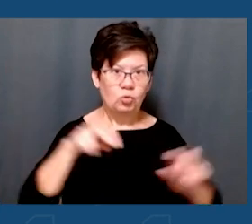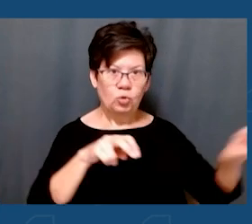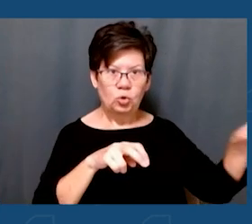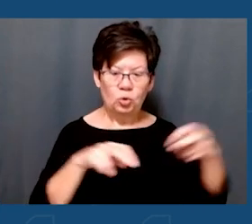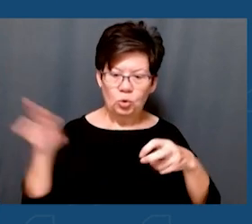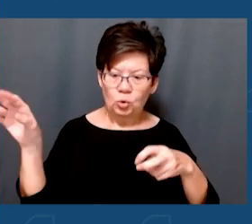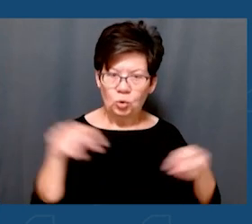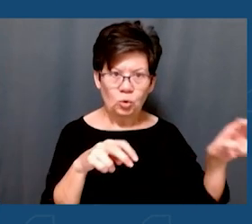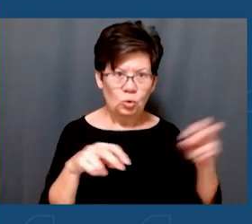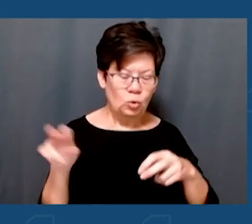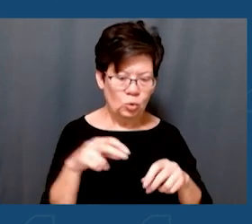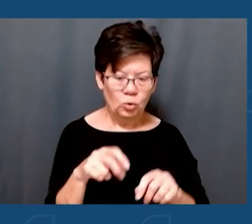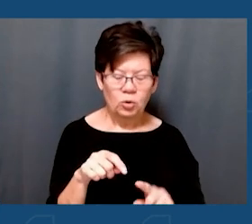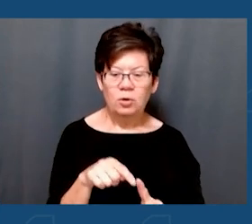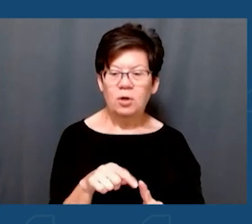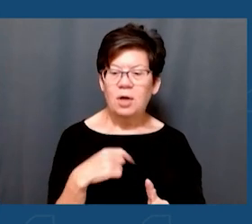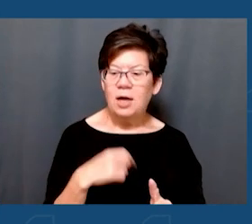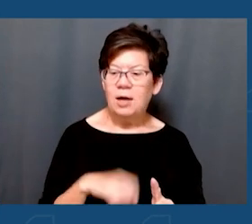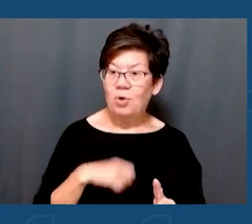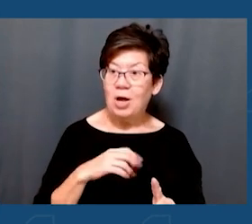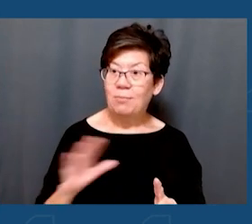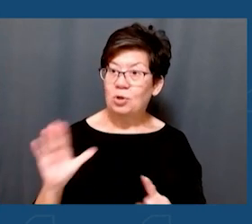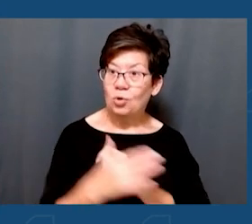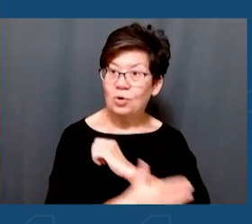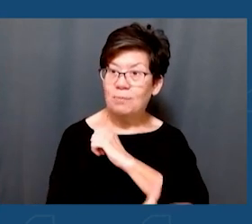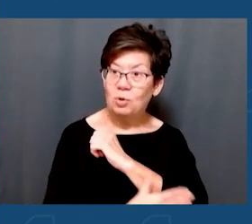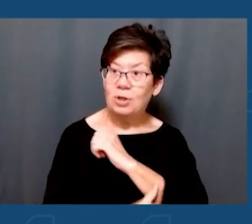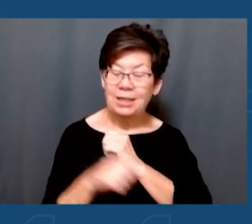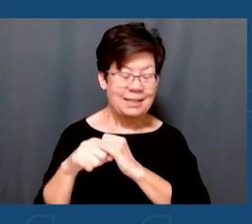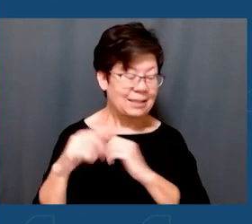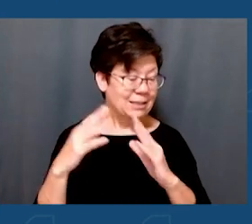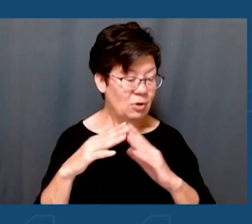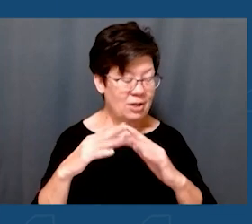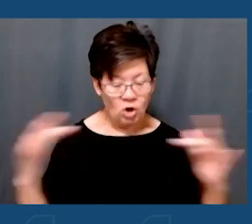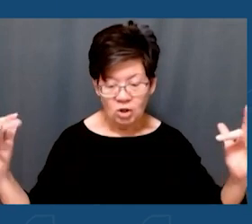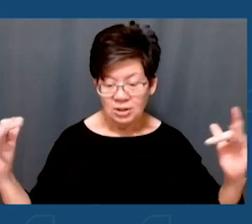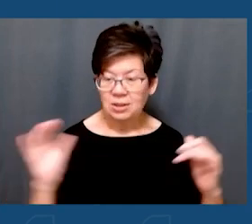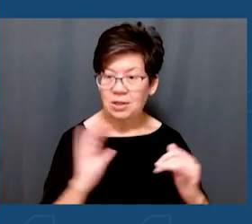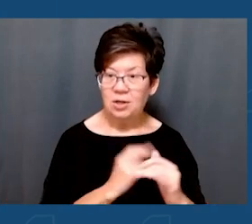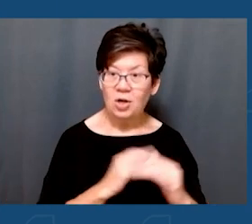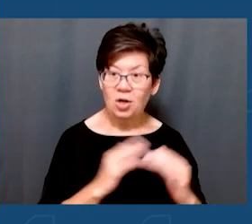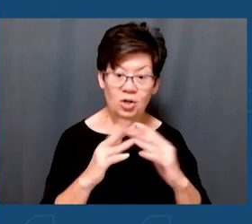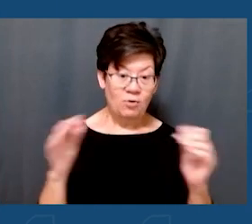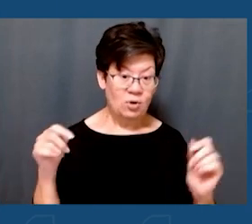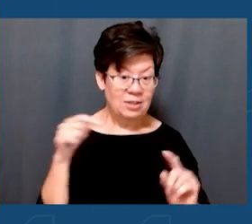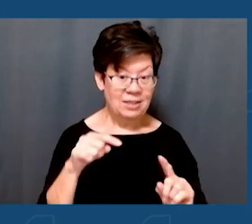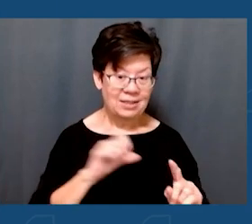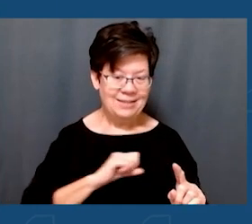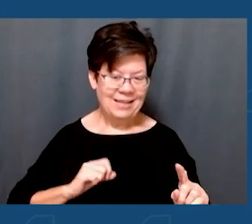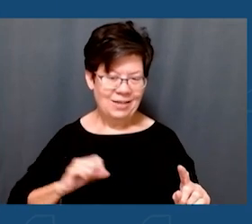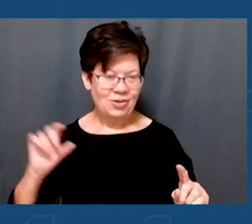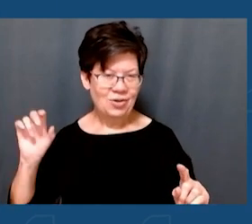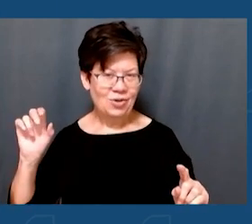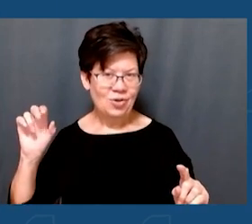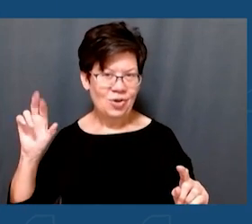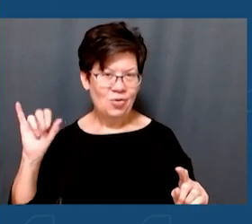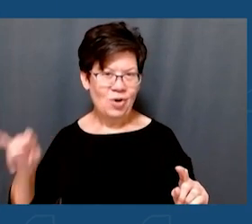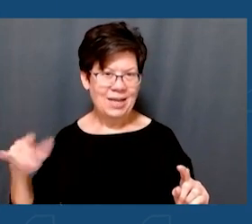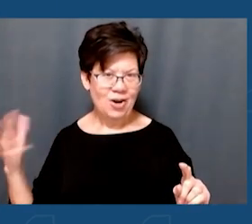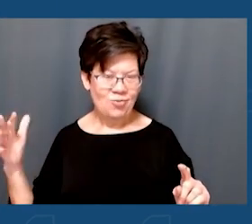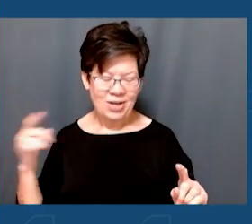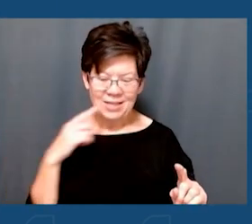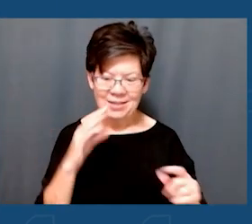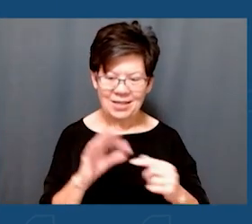county executive, a community that is as diverse as it is. It is our diversity, as Senator Ryan noted, that makes us strong. It is